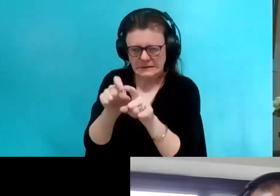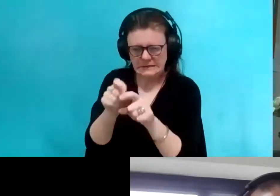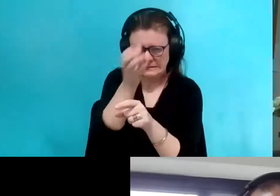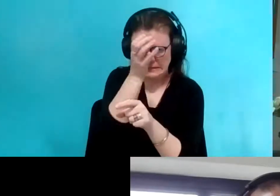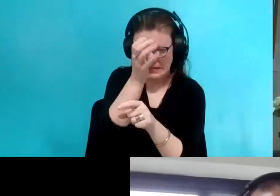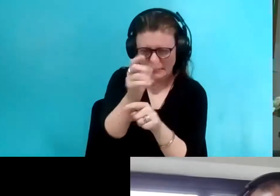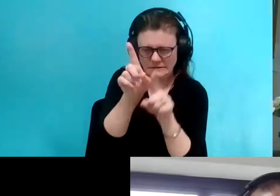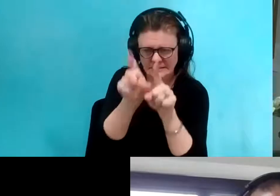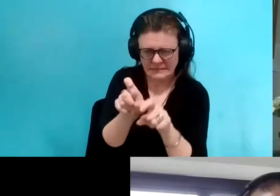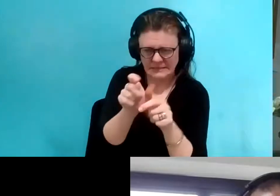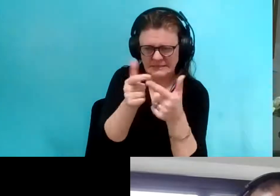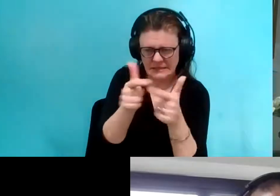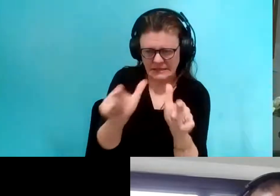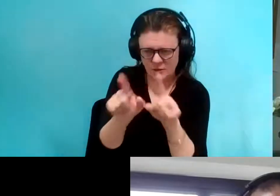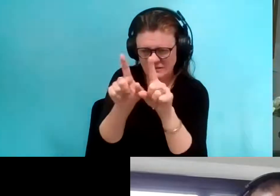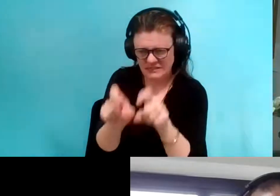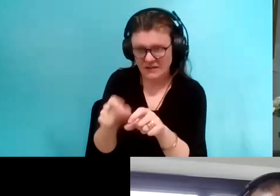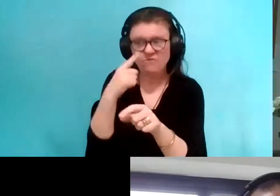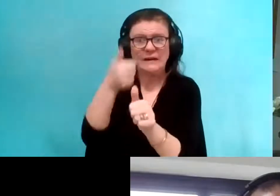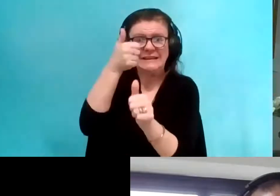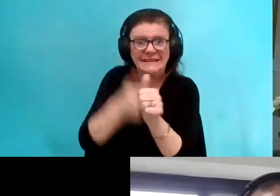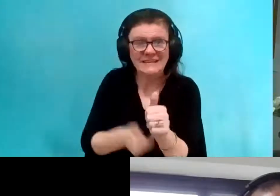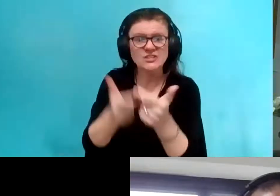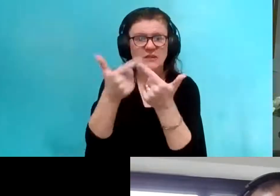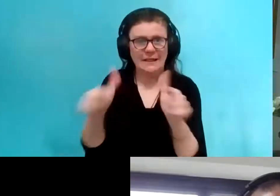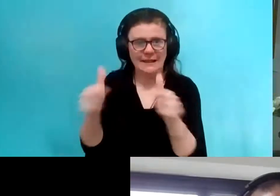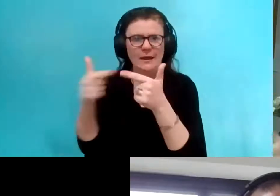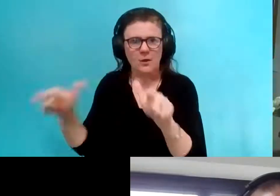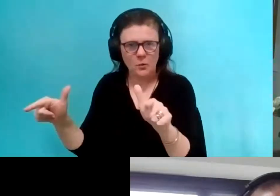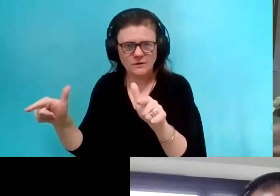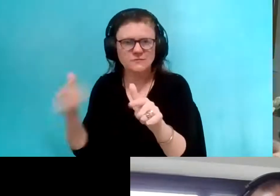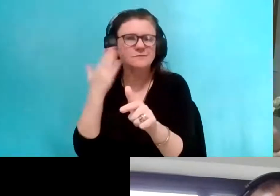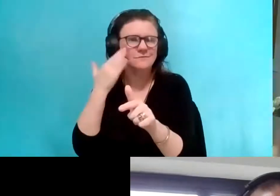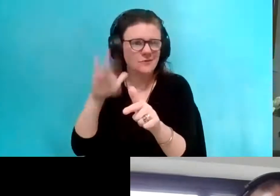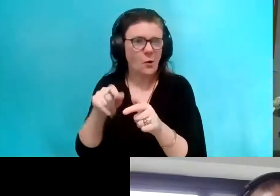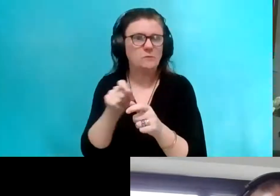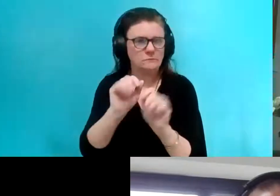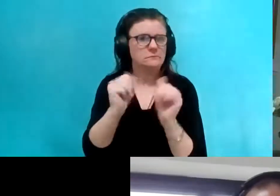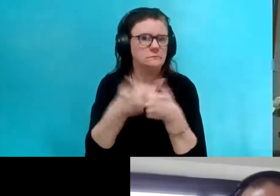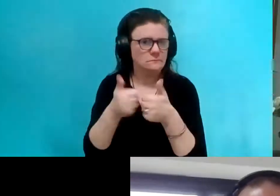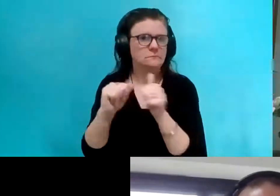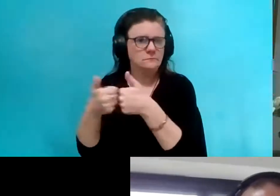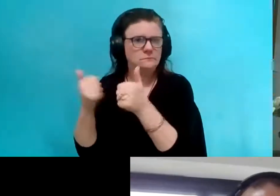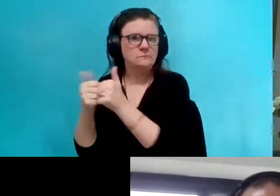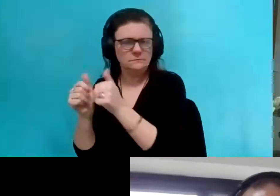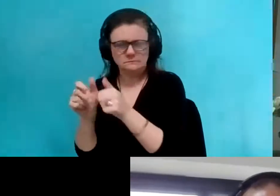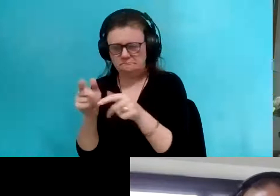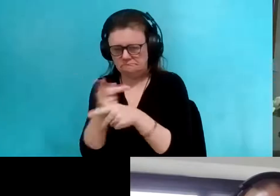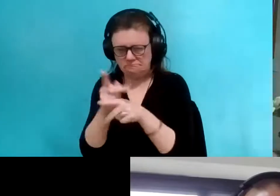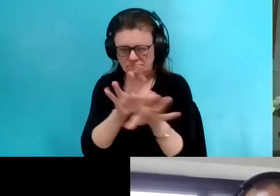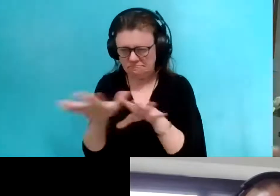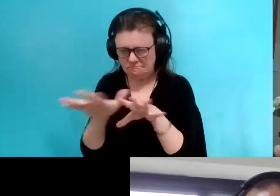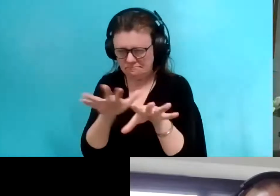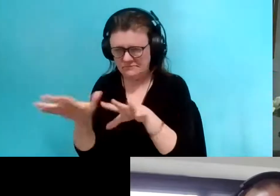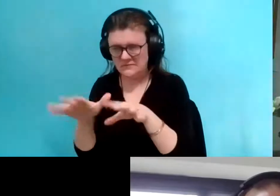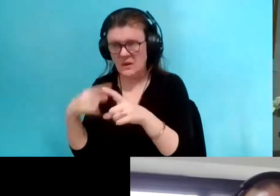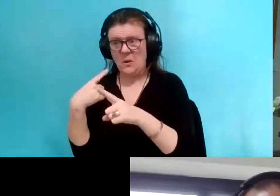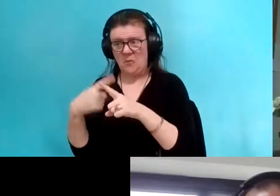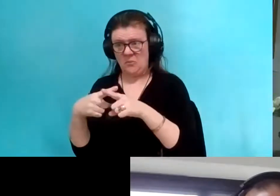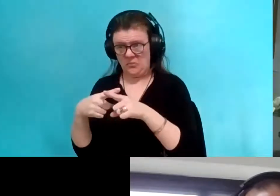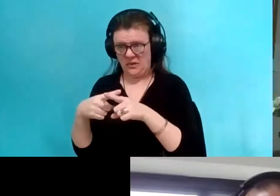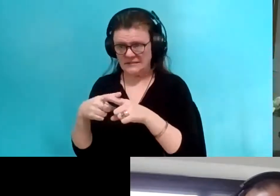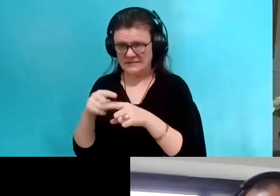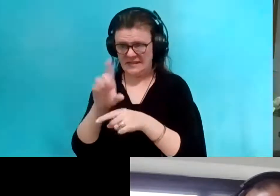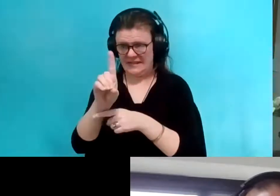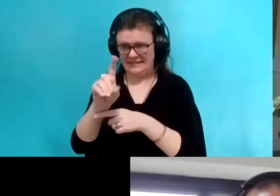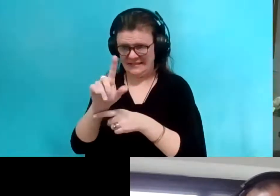very carefully in each language, which has a different dialect after every 10 kilometers. And because the interpretation and the meaning of